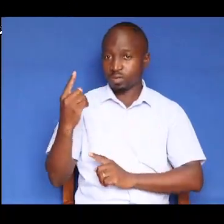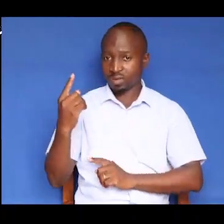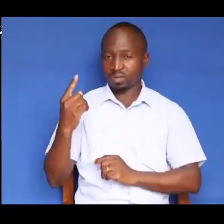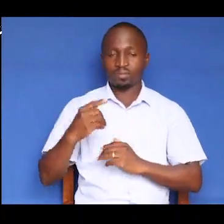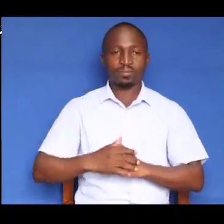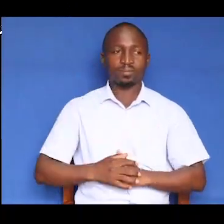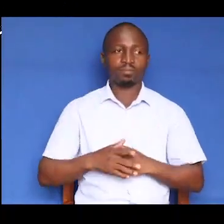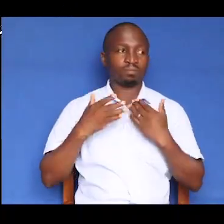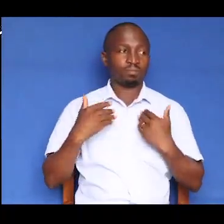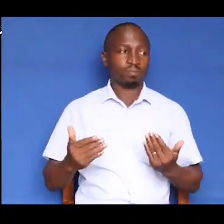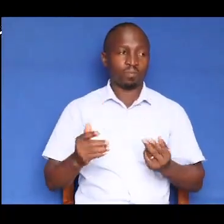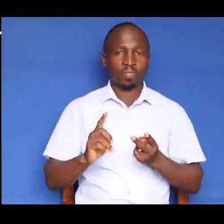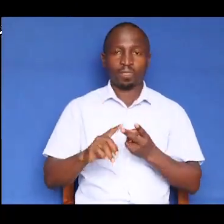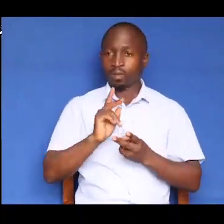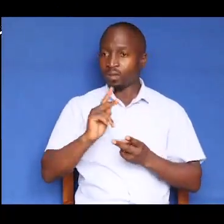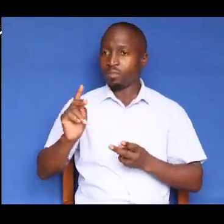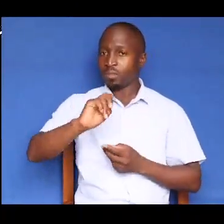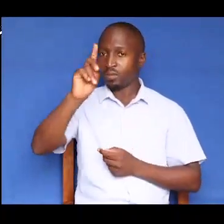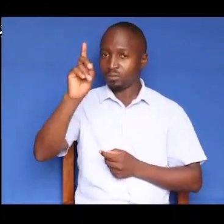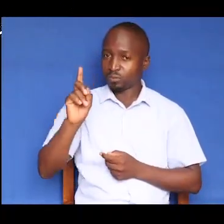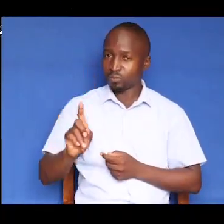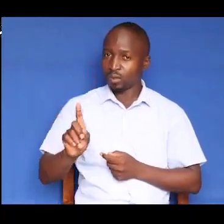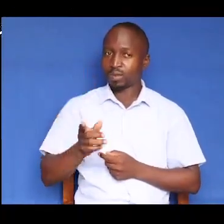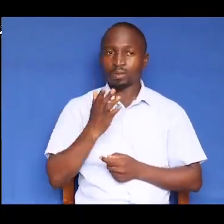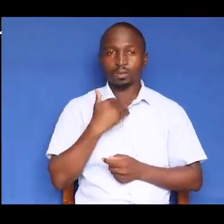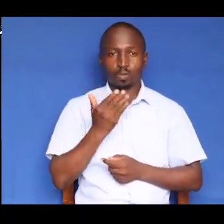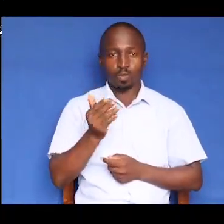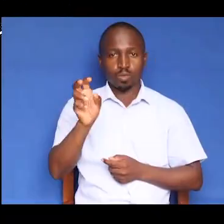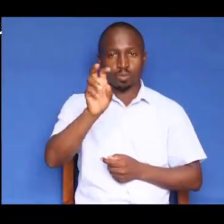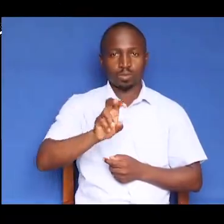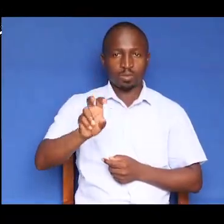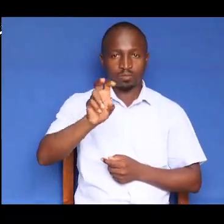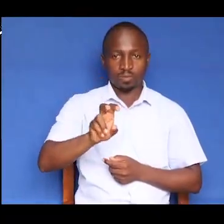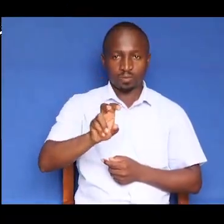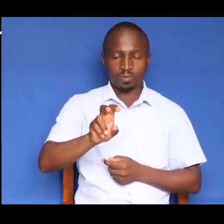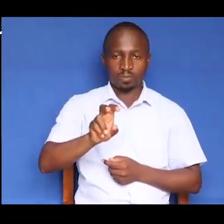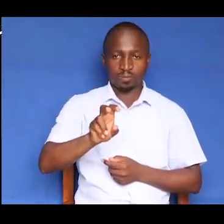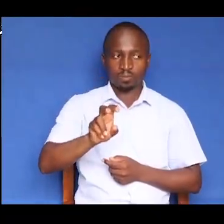100. So if question needs to compute new